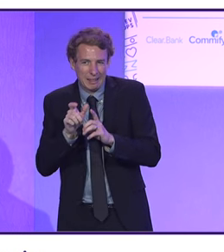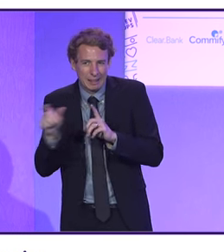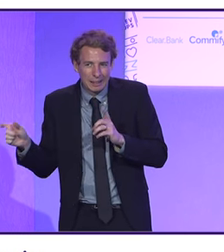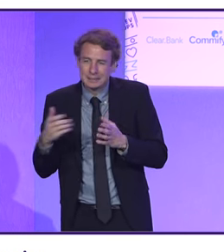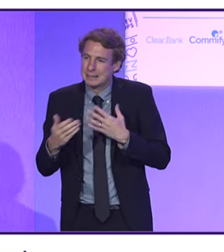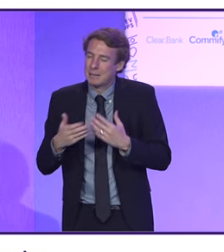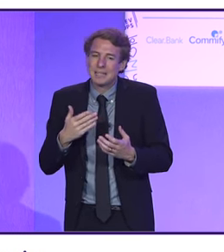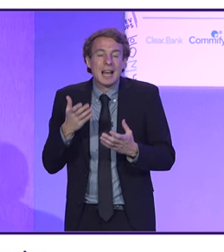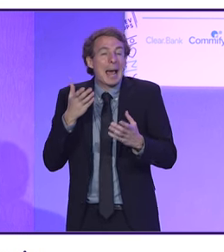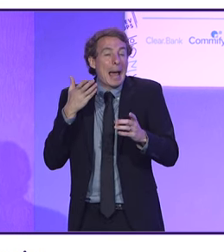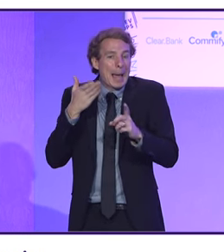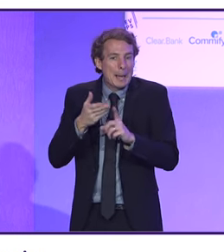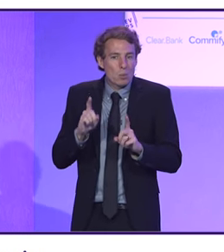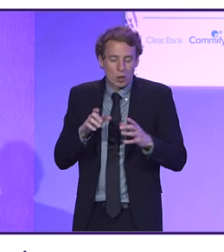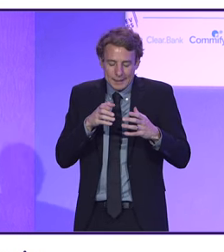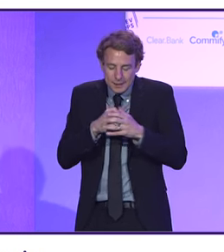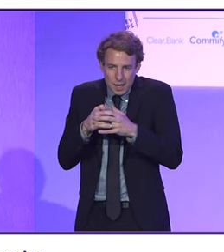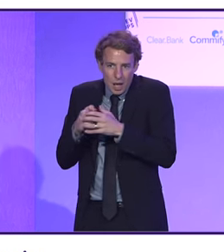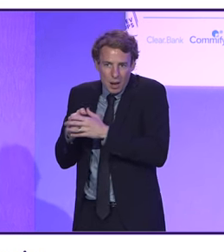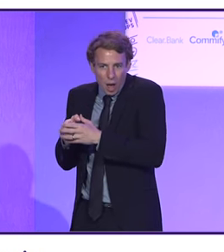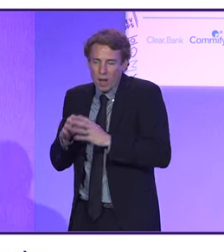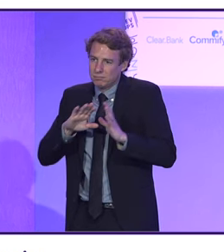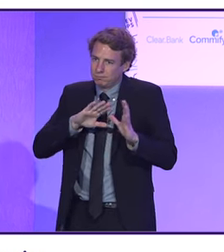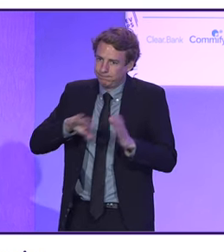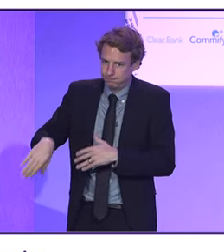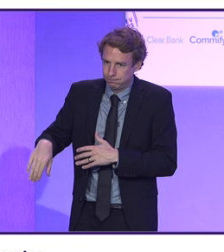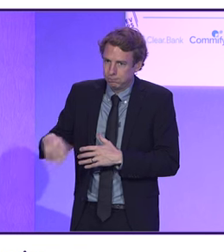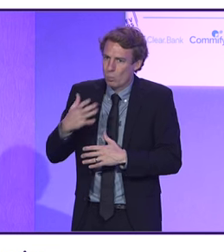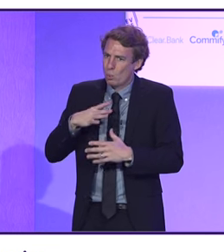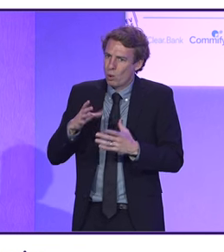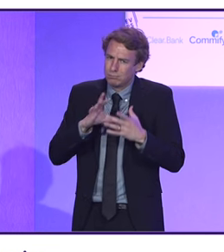is. It doesn't matter if it's in the name. It matters about reducing that friction.